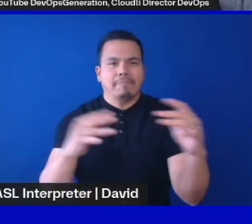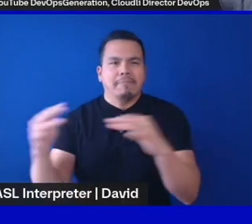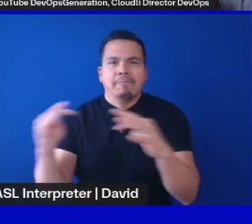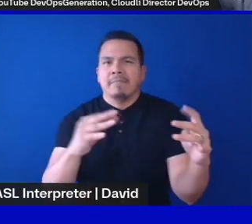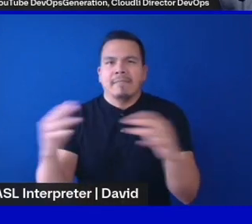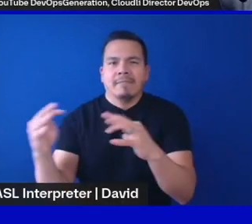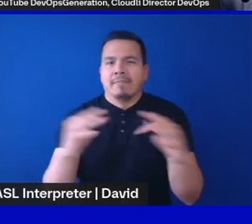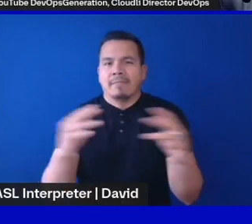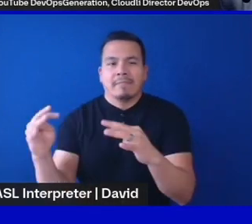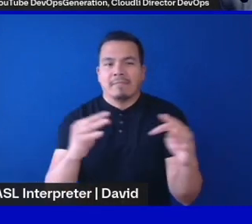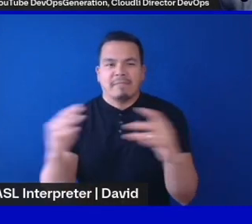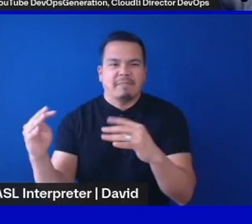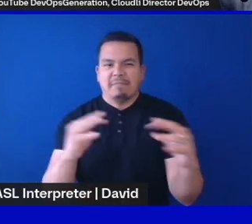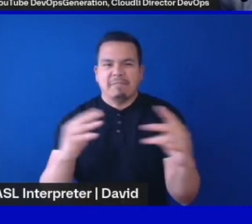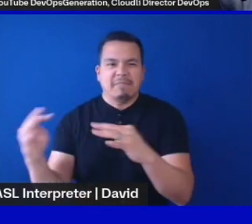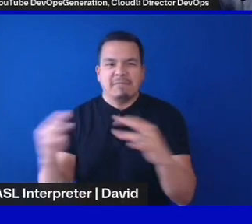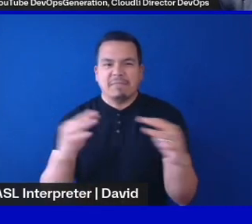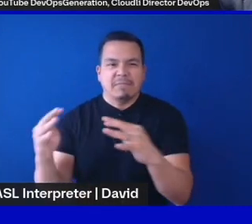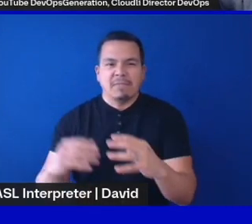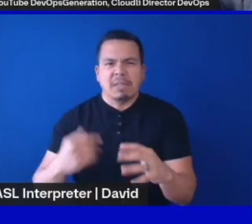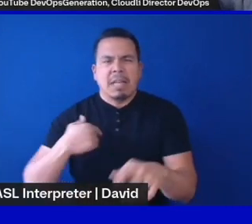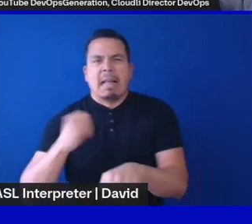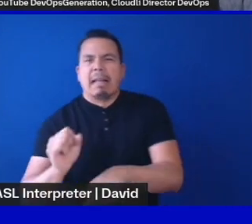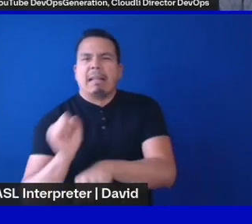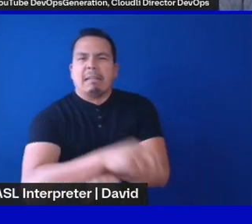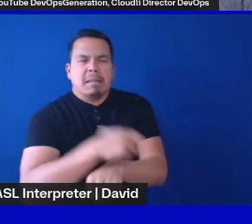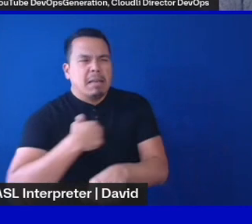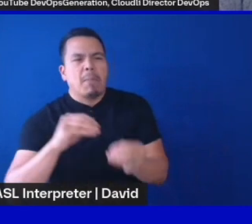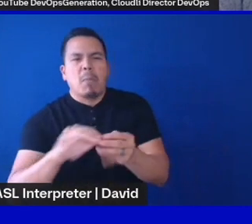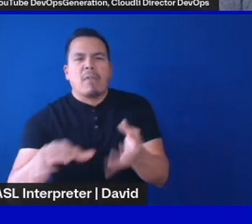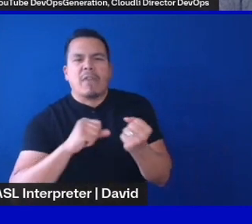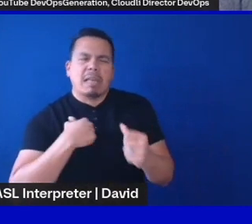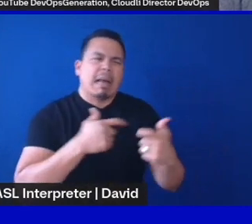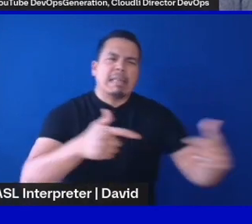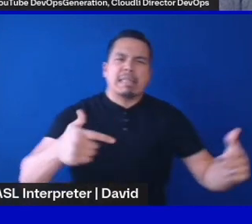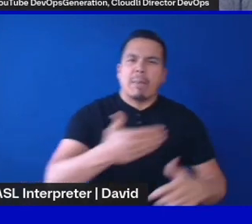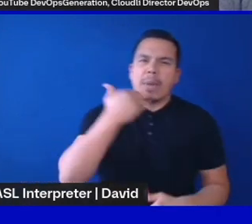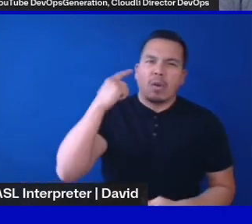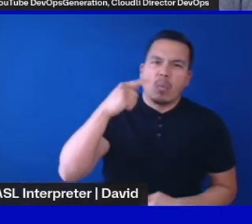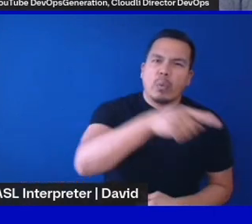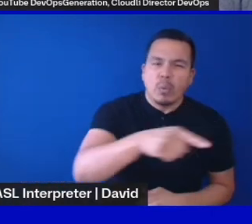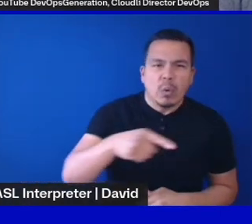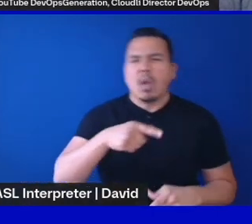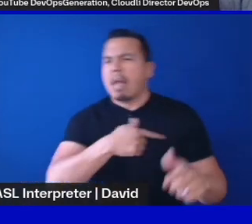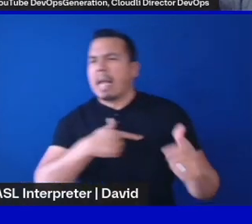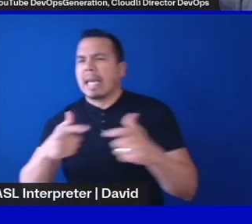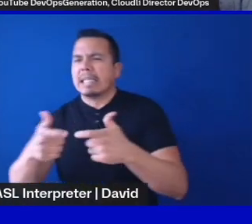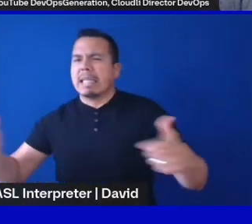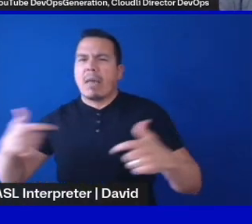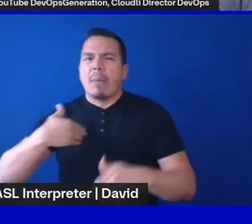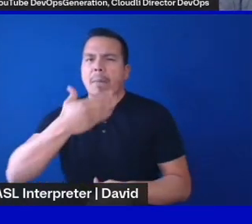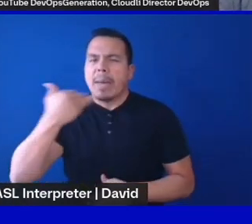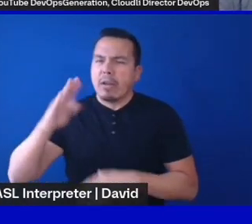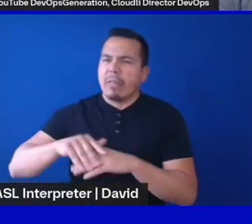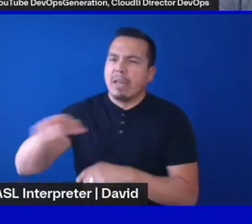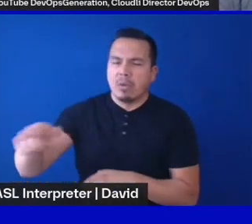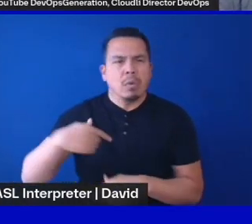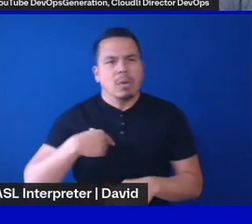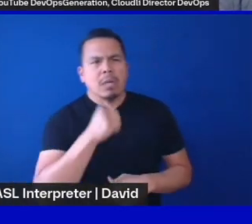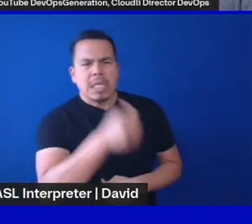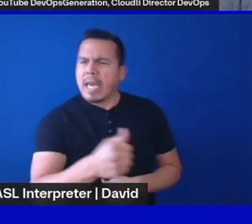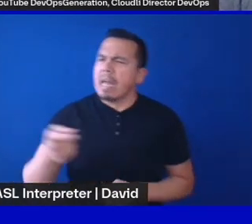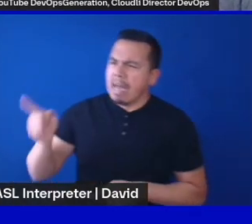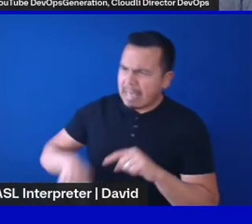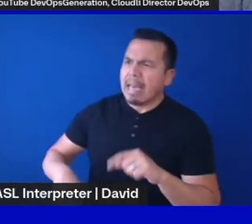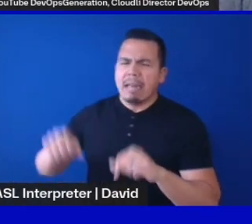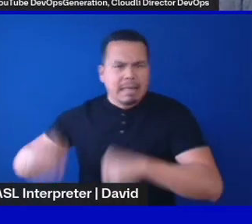Any stack you can build, I can build faster. I can scale better with failover master. No, you can't. Yes, I can. No, you can't. Yes, I can. Yes,